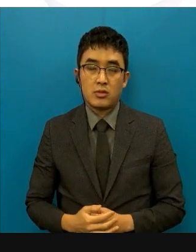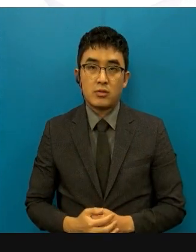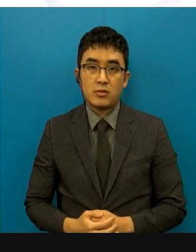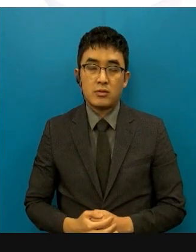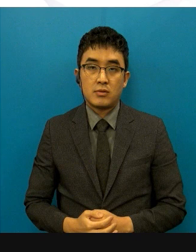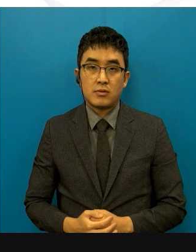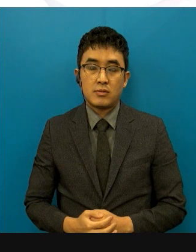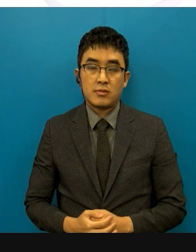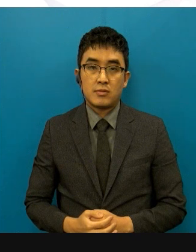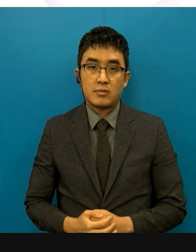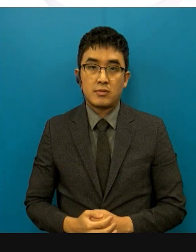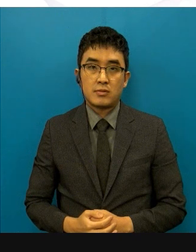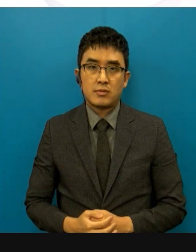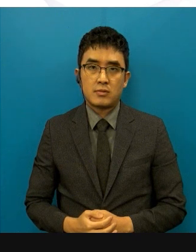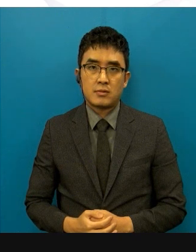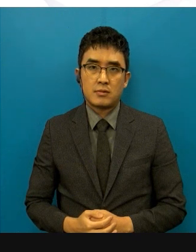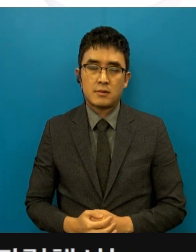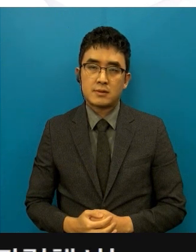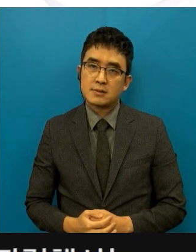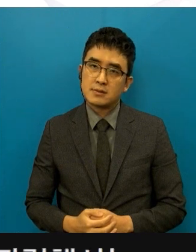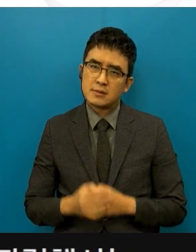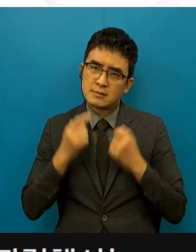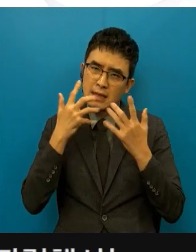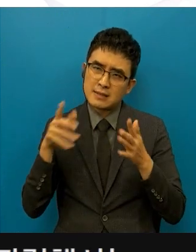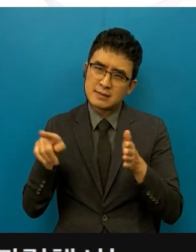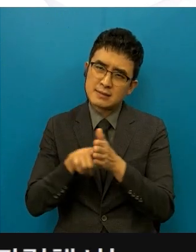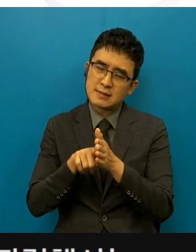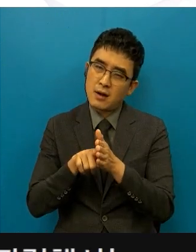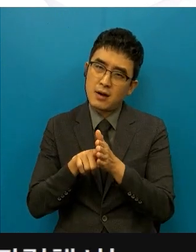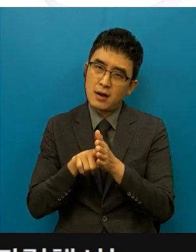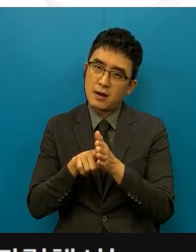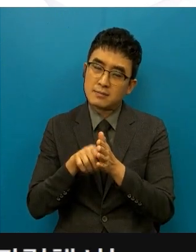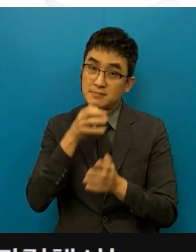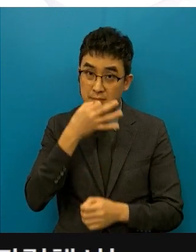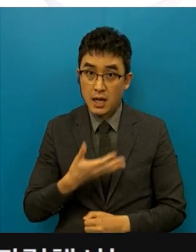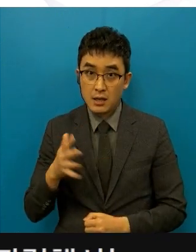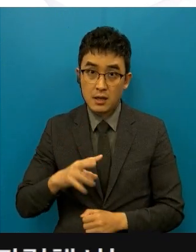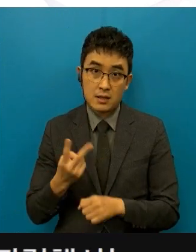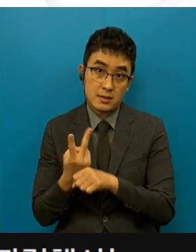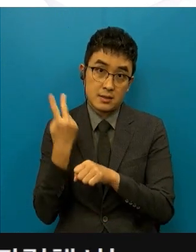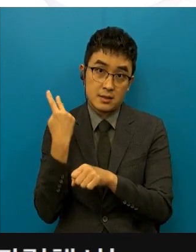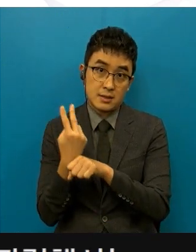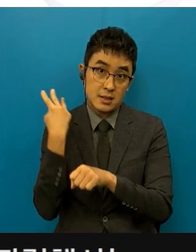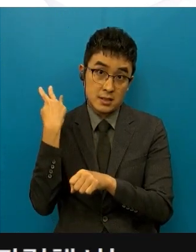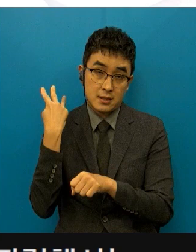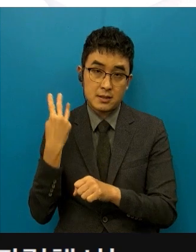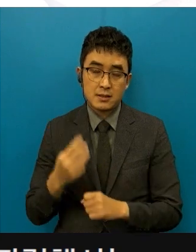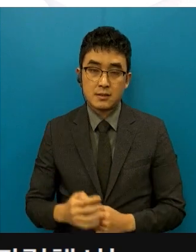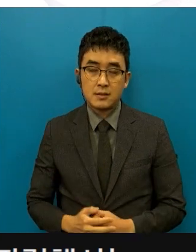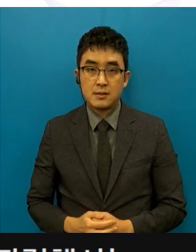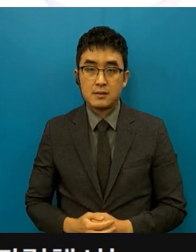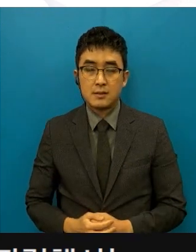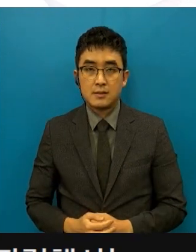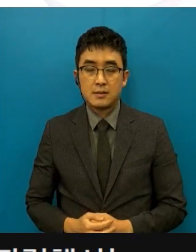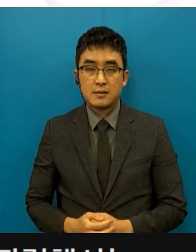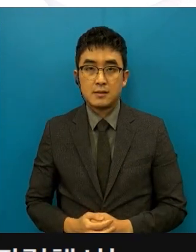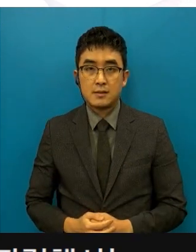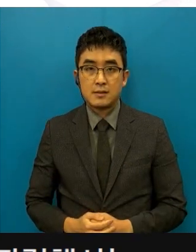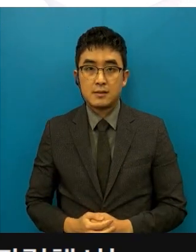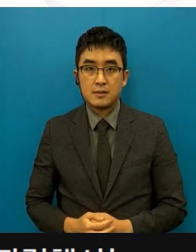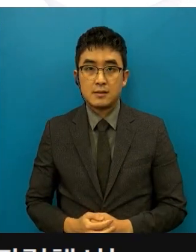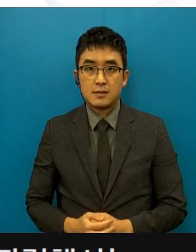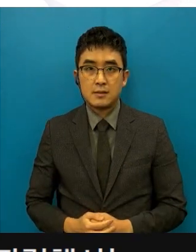2 or 3 years ago, there was one very big national surveys, and in